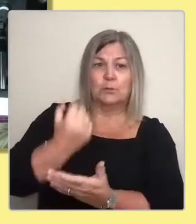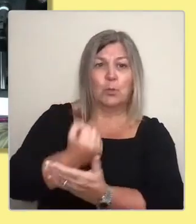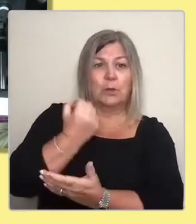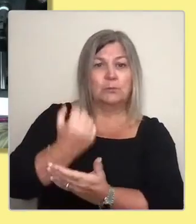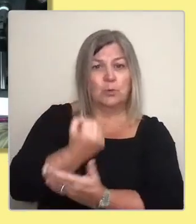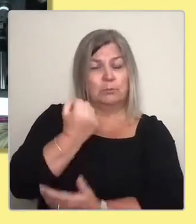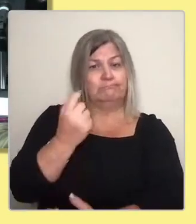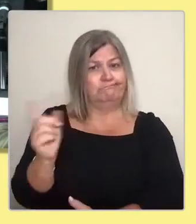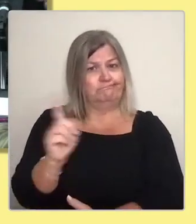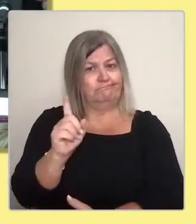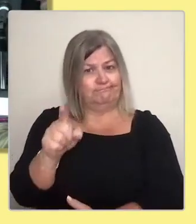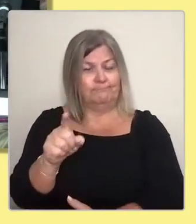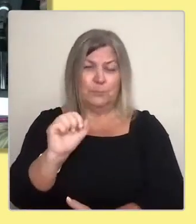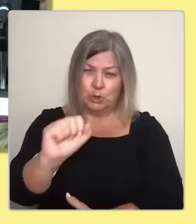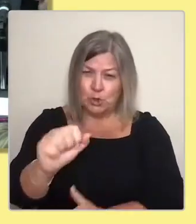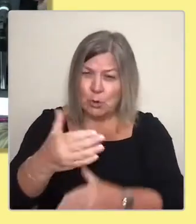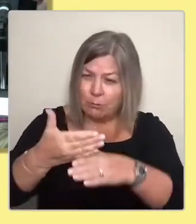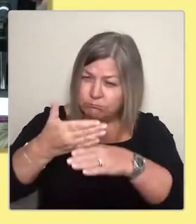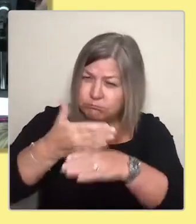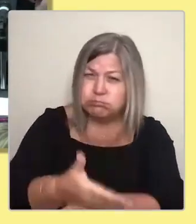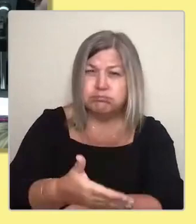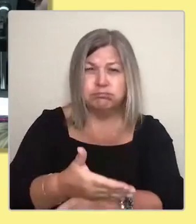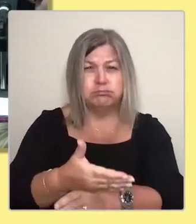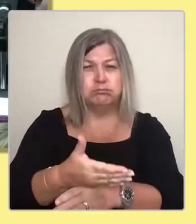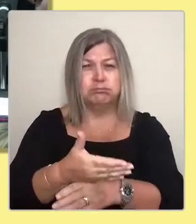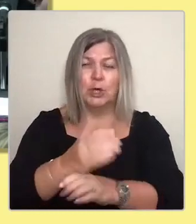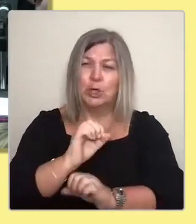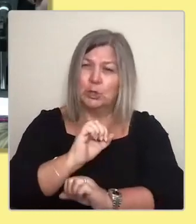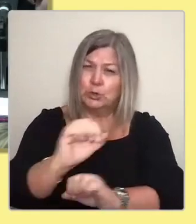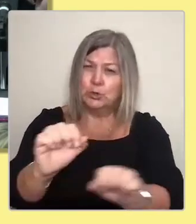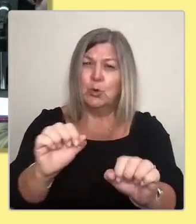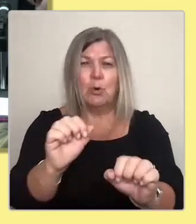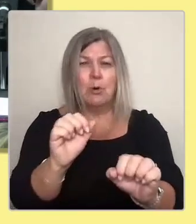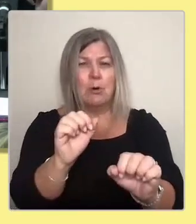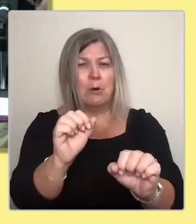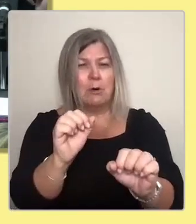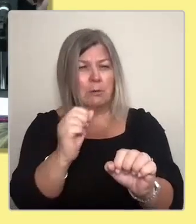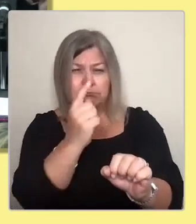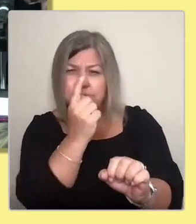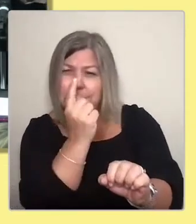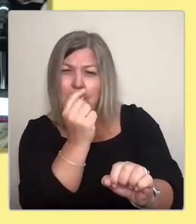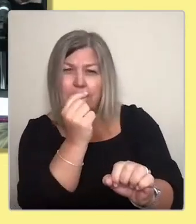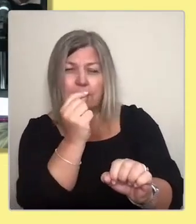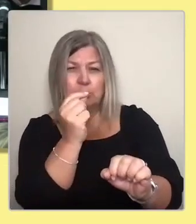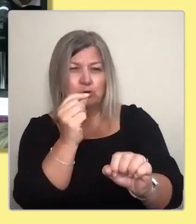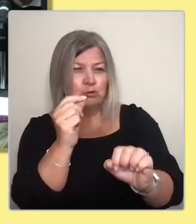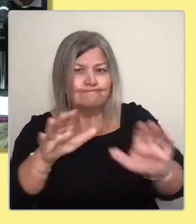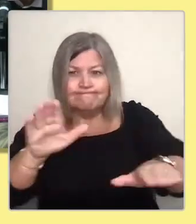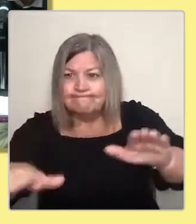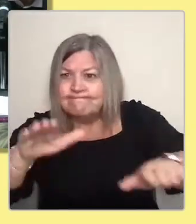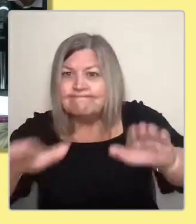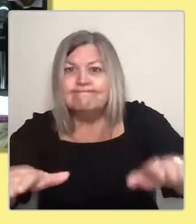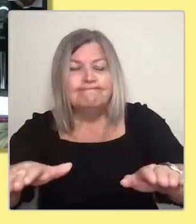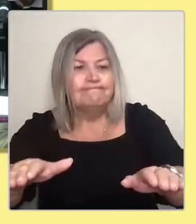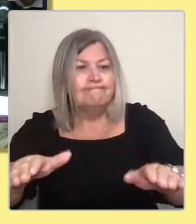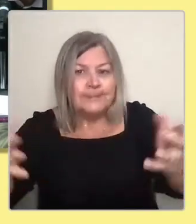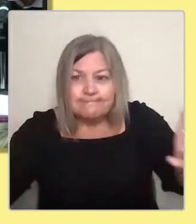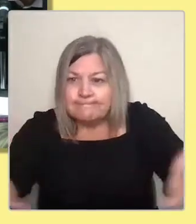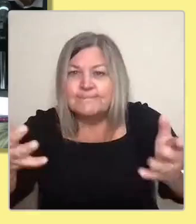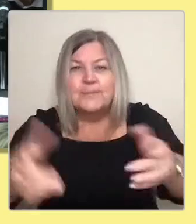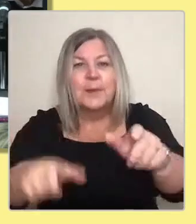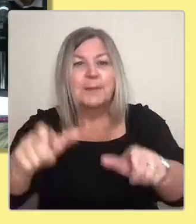work and your ability to reach out to people, those victories have been built on one